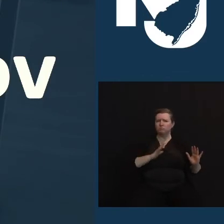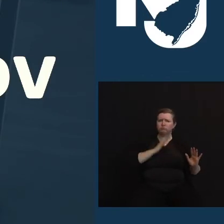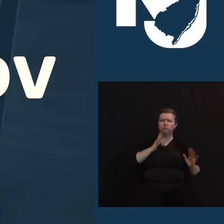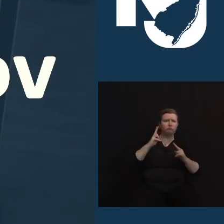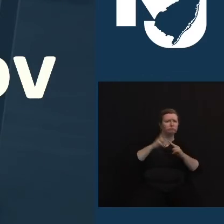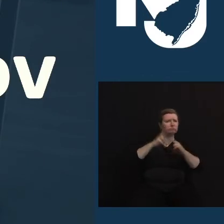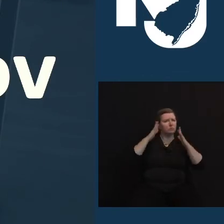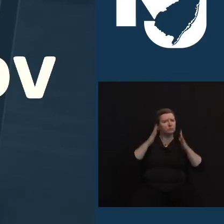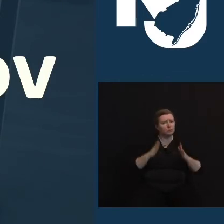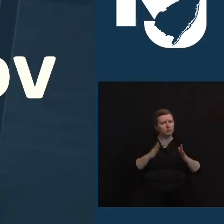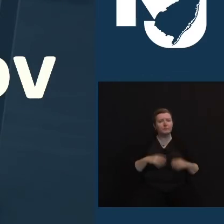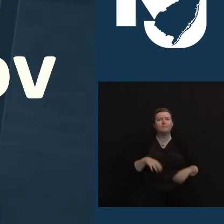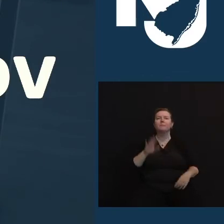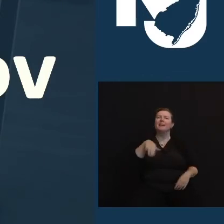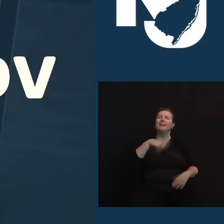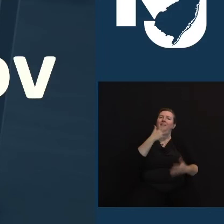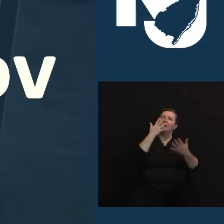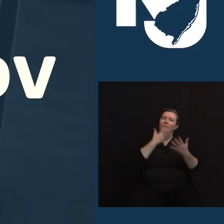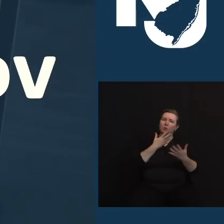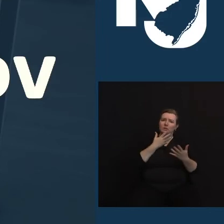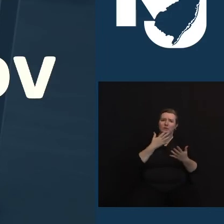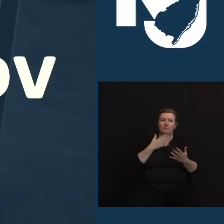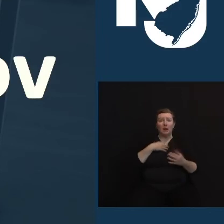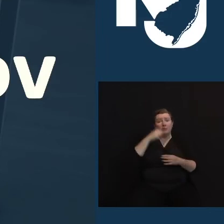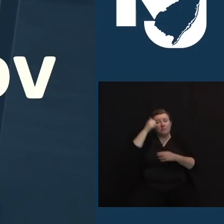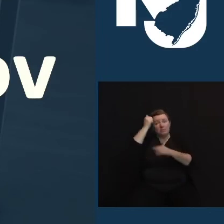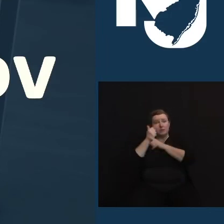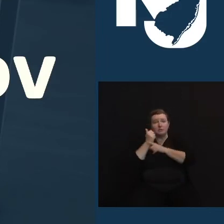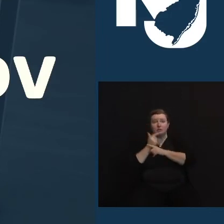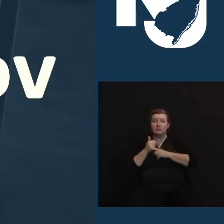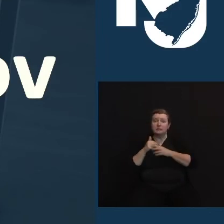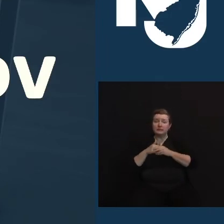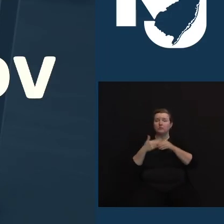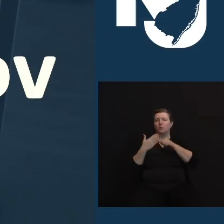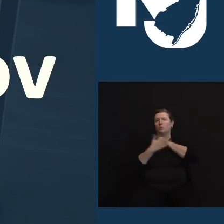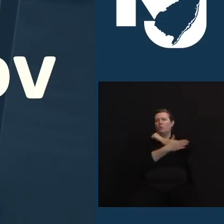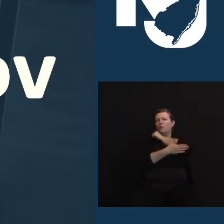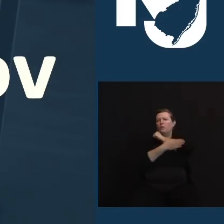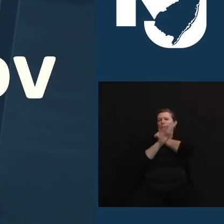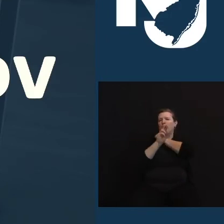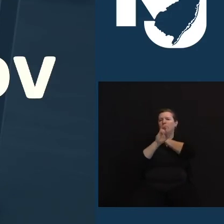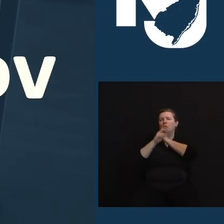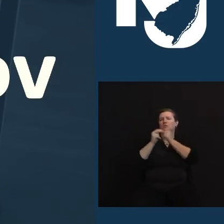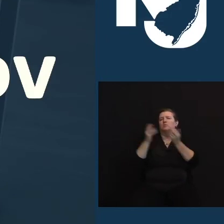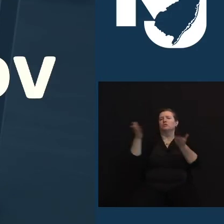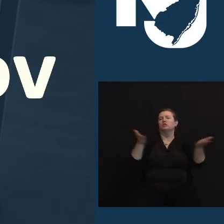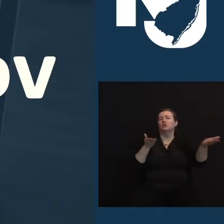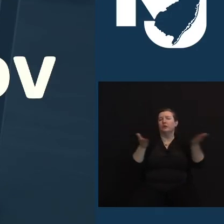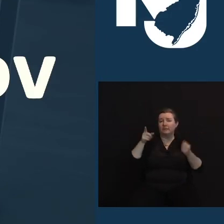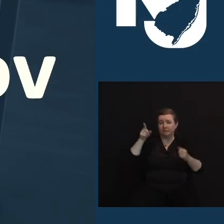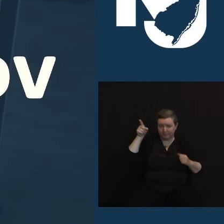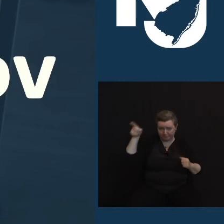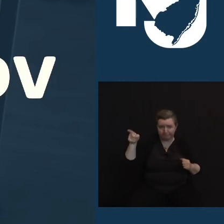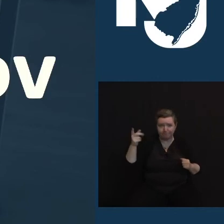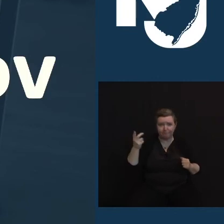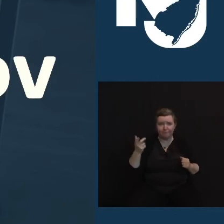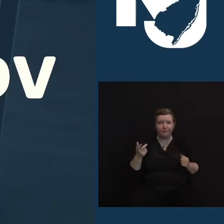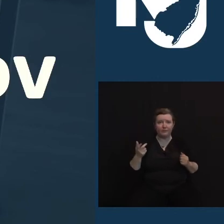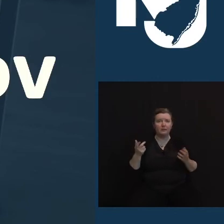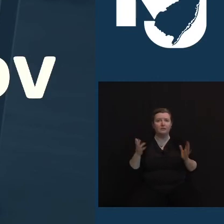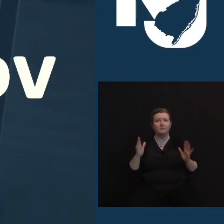of my brothers and sisters in the Foreign Service, on behalf of our national interests, on behalf of our allies who